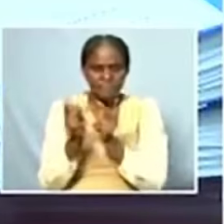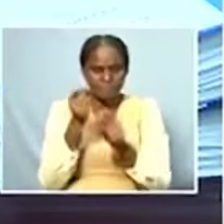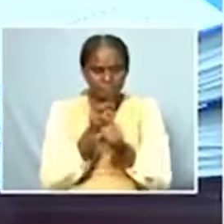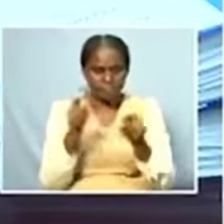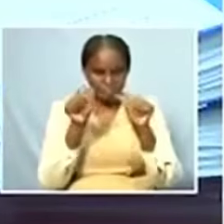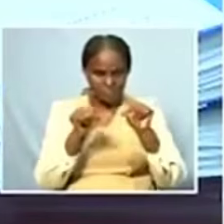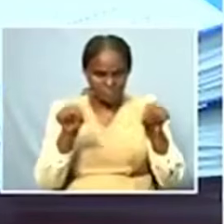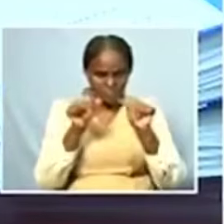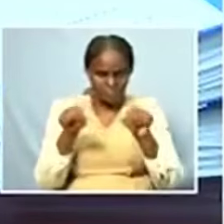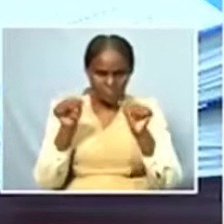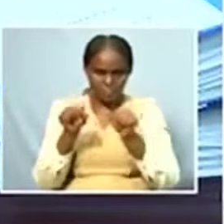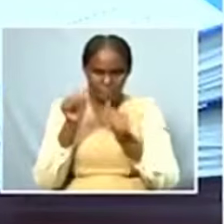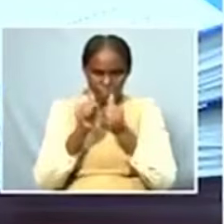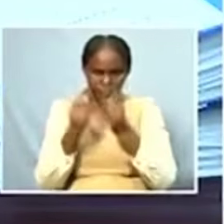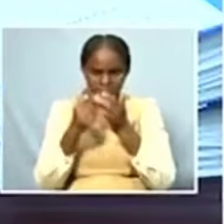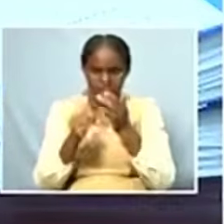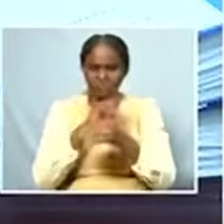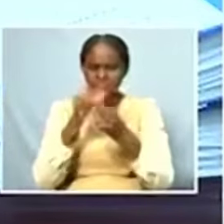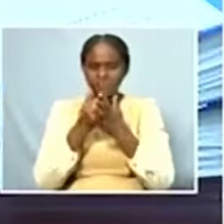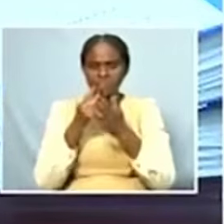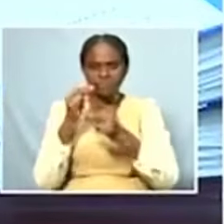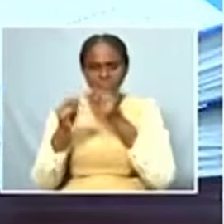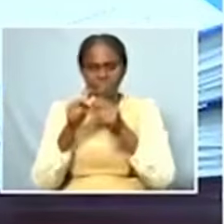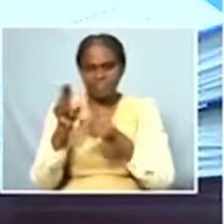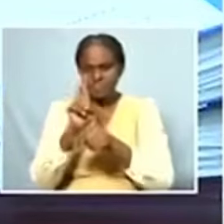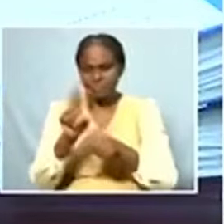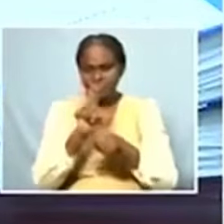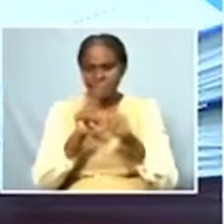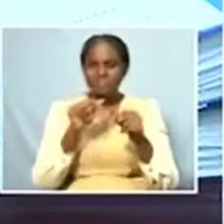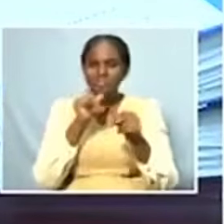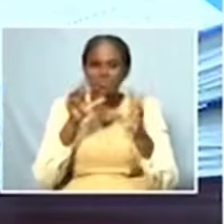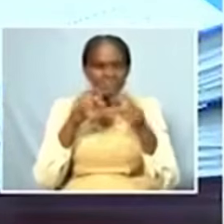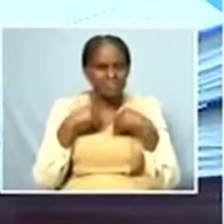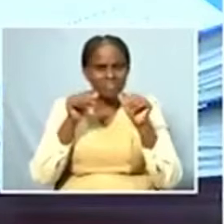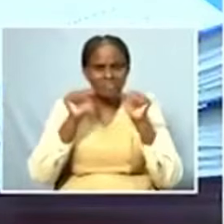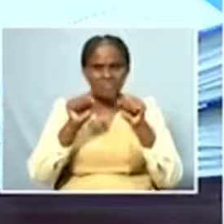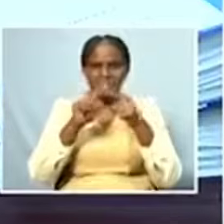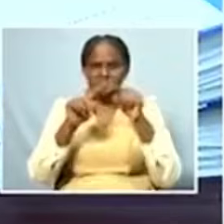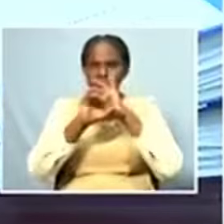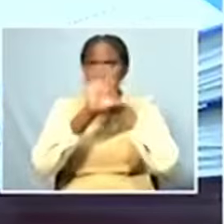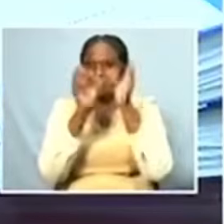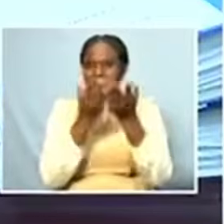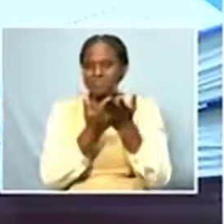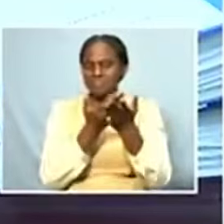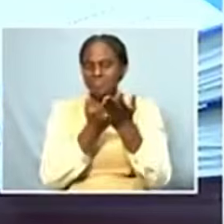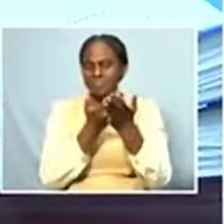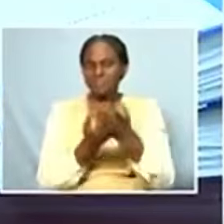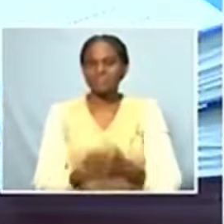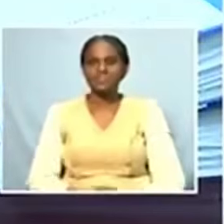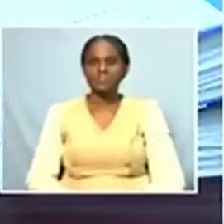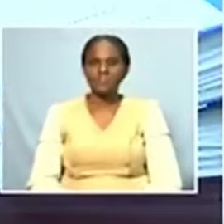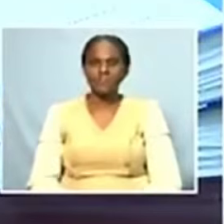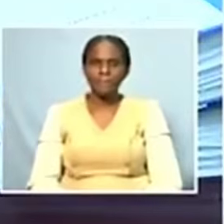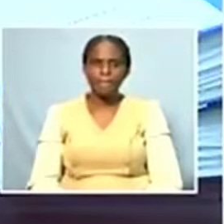audit, which is by all means really unacceptable. PS, are you able to clarify that?